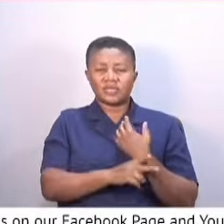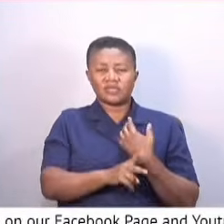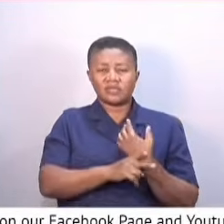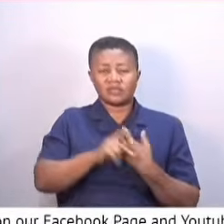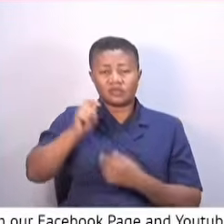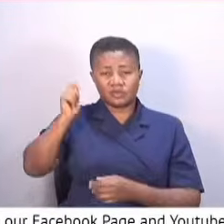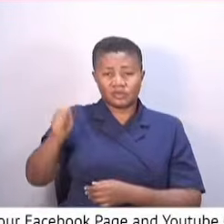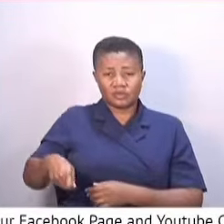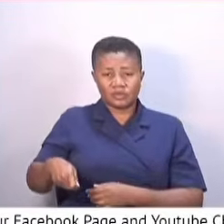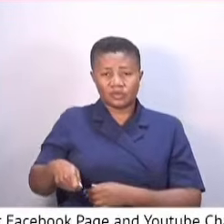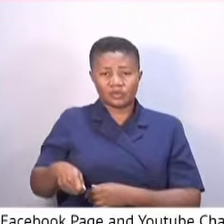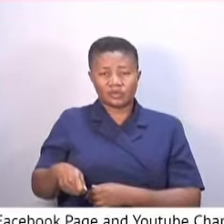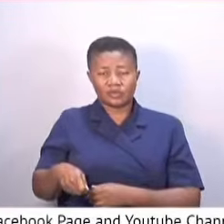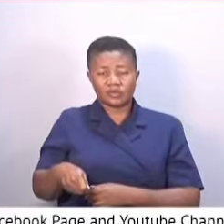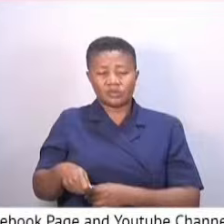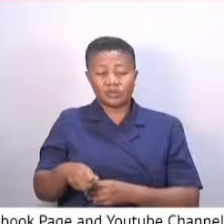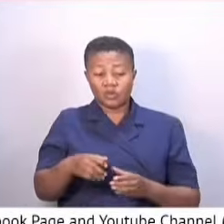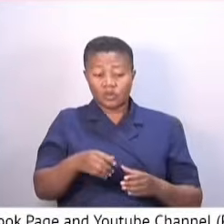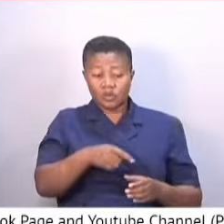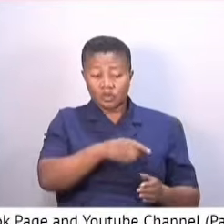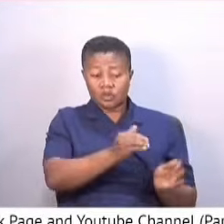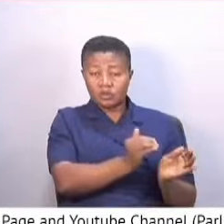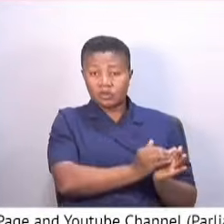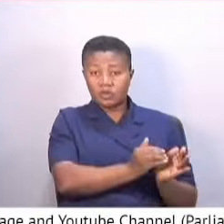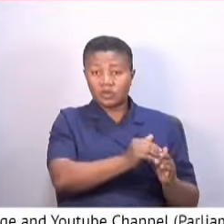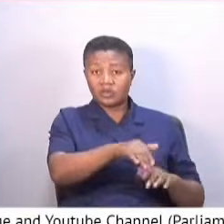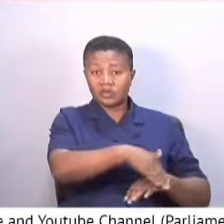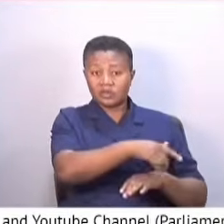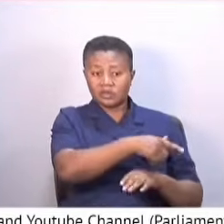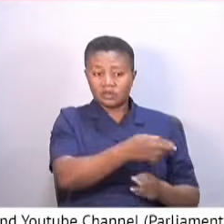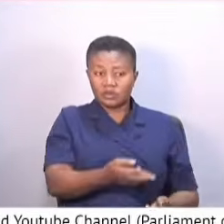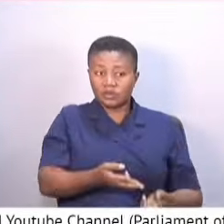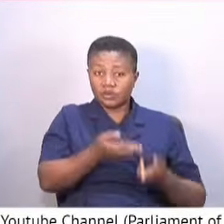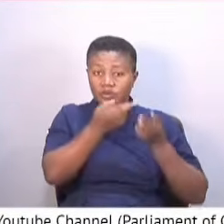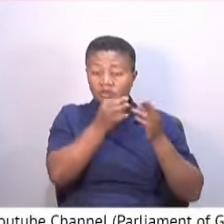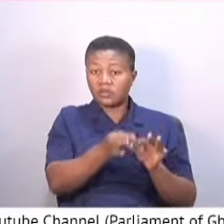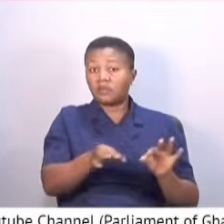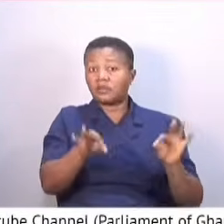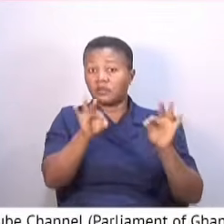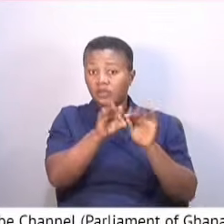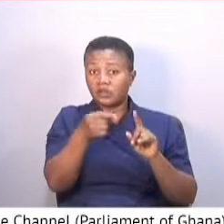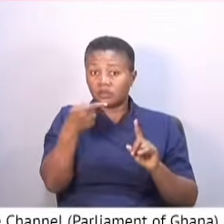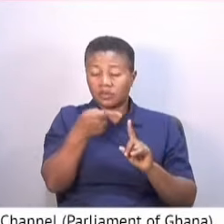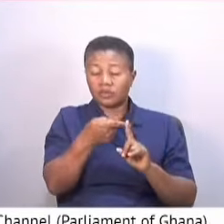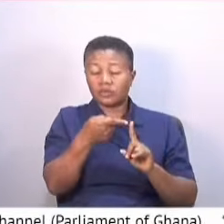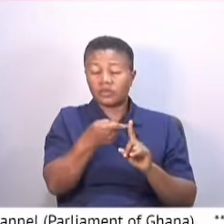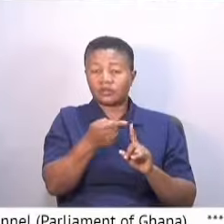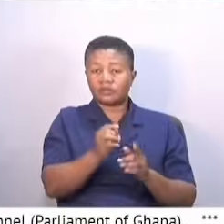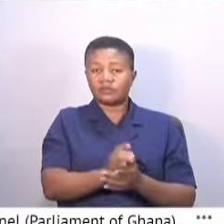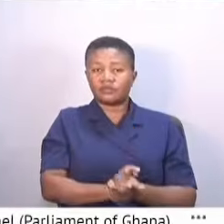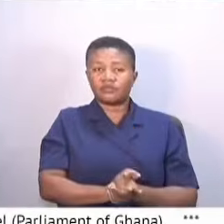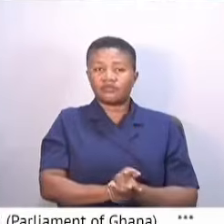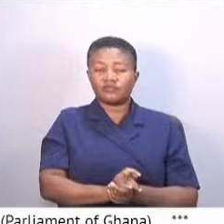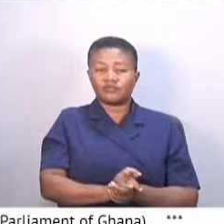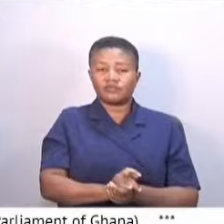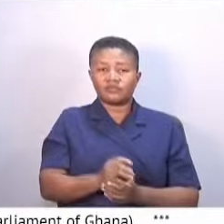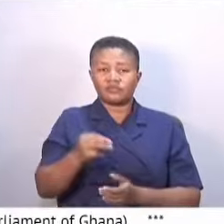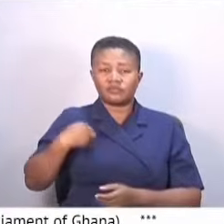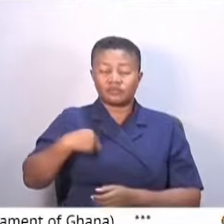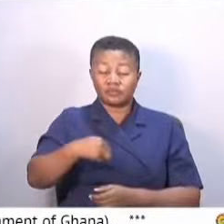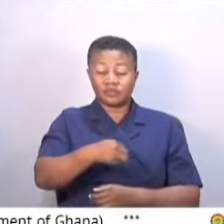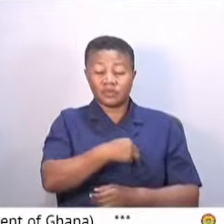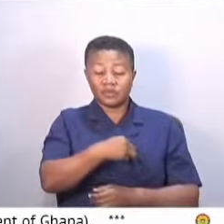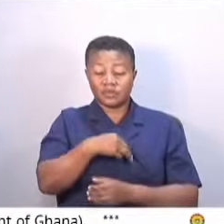whip on the minority side has raised a very important point. Mr. Speaker, the members of the majority